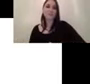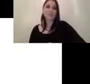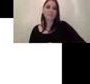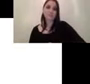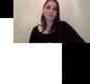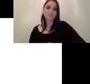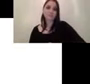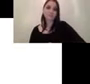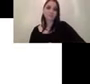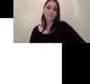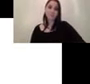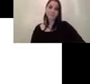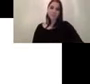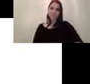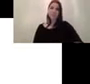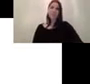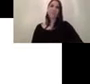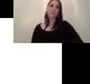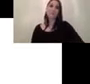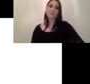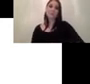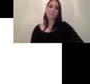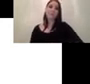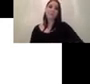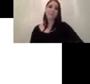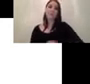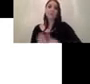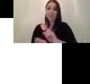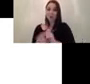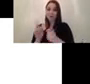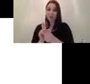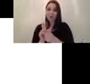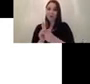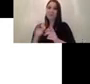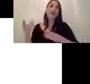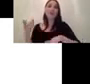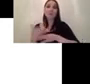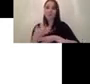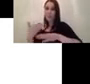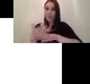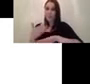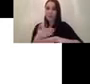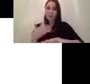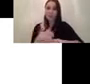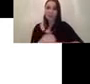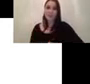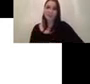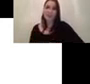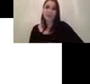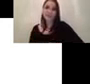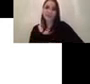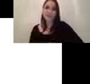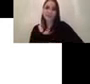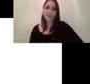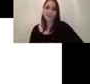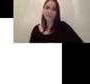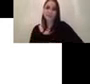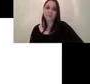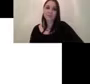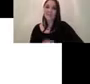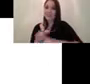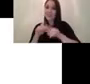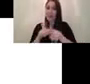help both the convergence and the performance. So it really depends on the application,